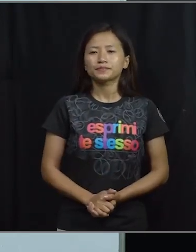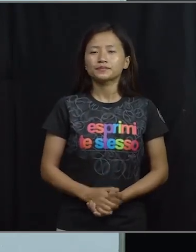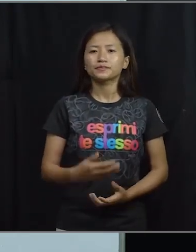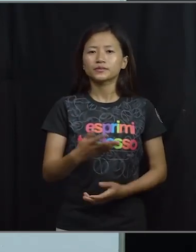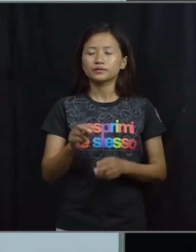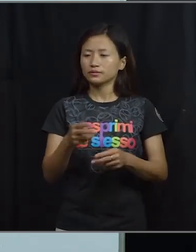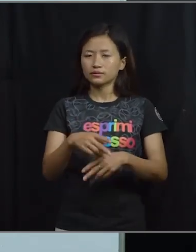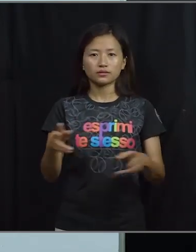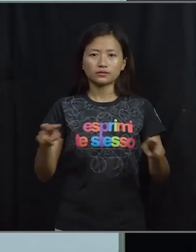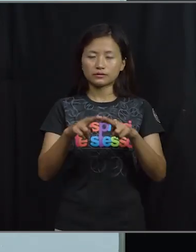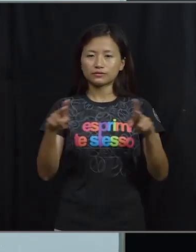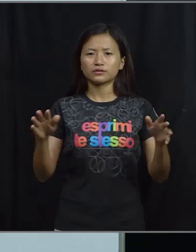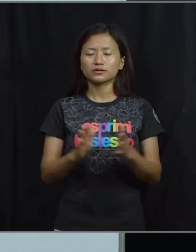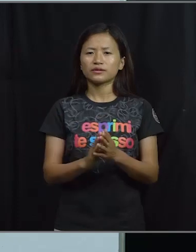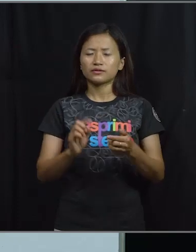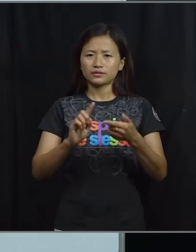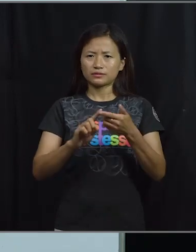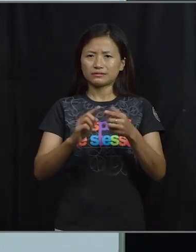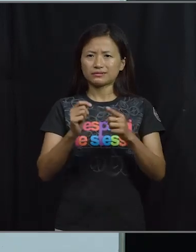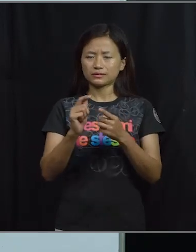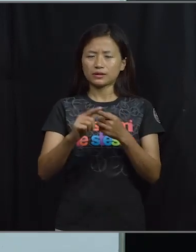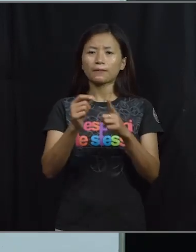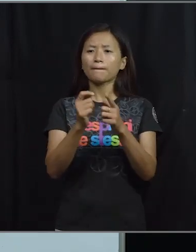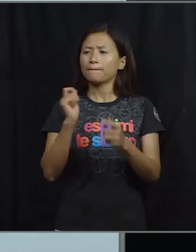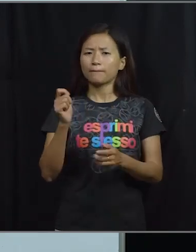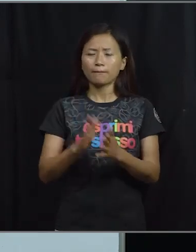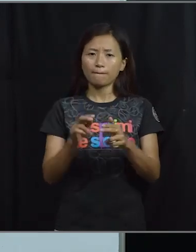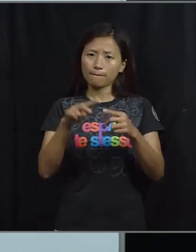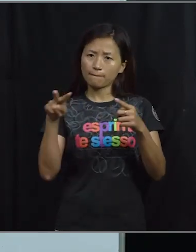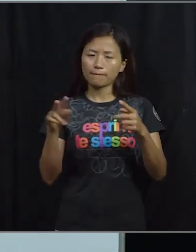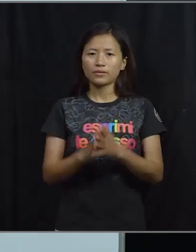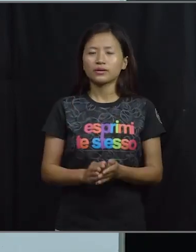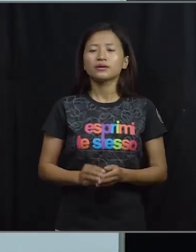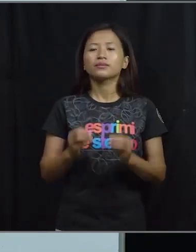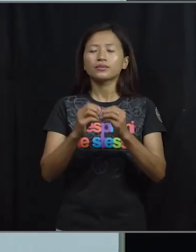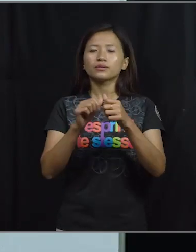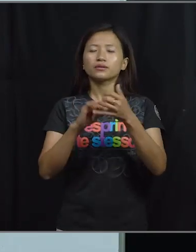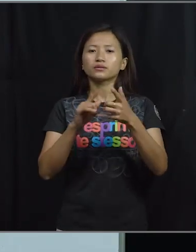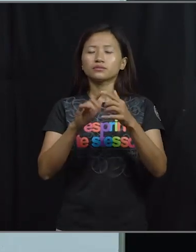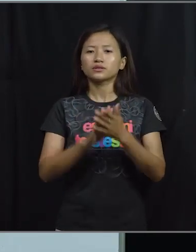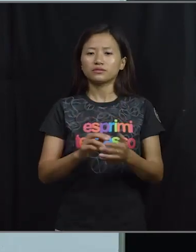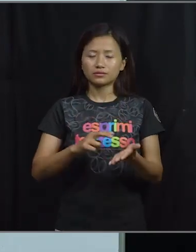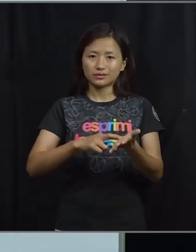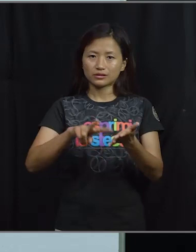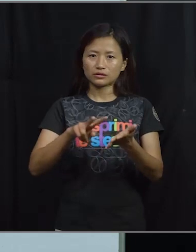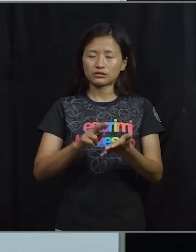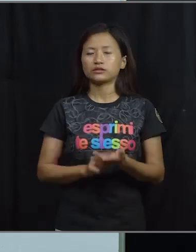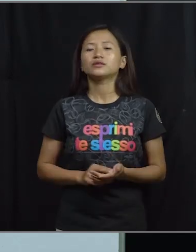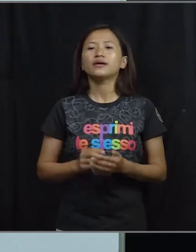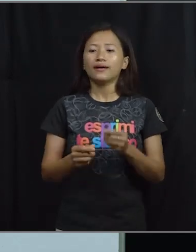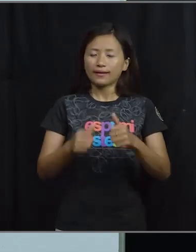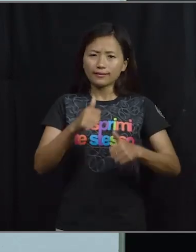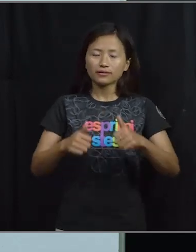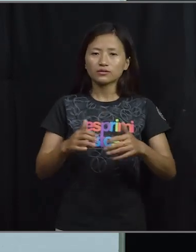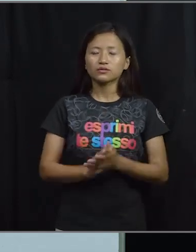are different types of enterprises and they are broadly classified into based on nature activities, based on